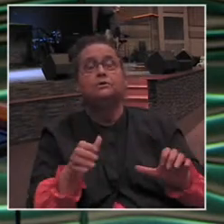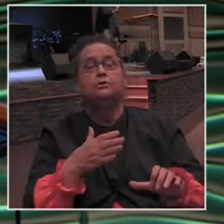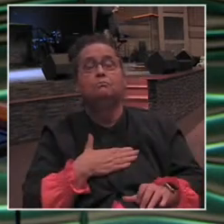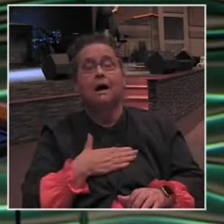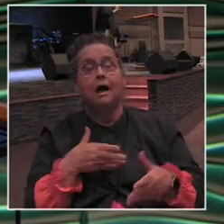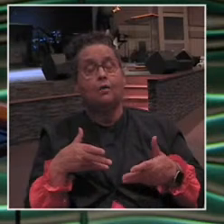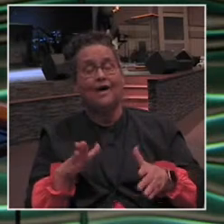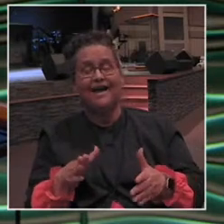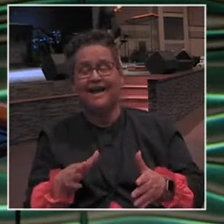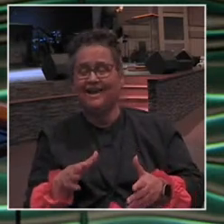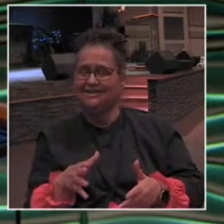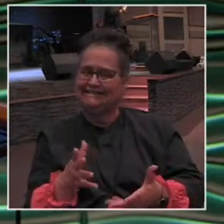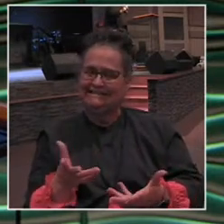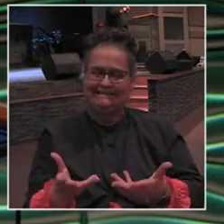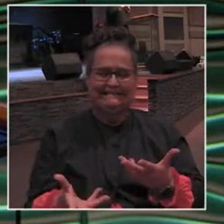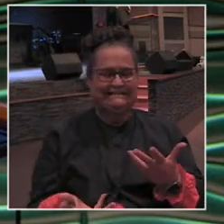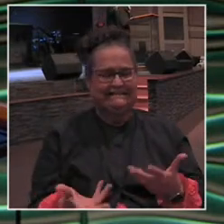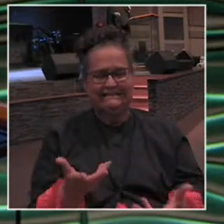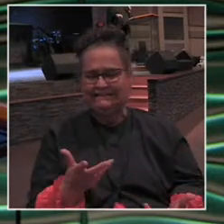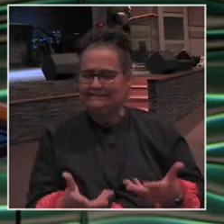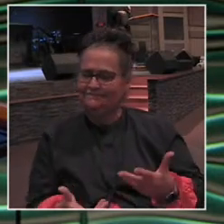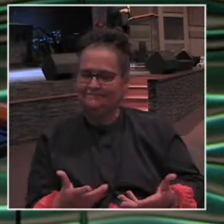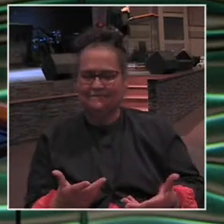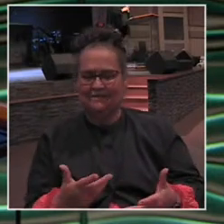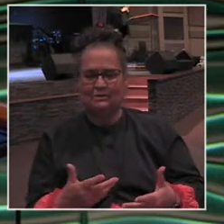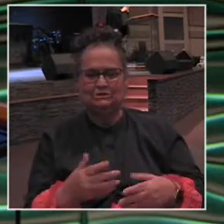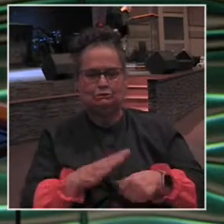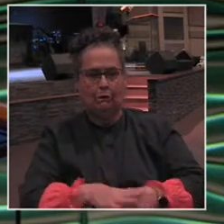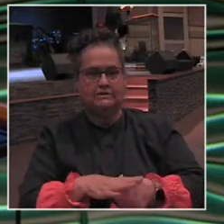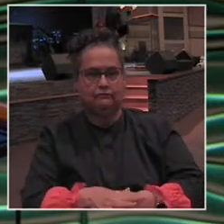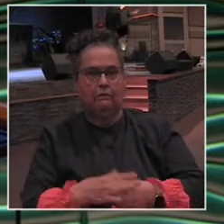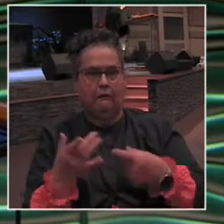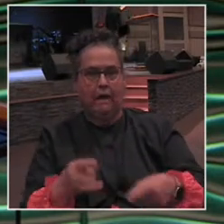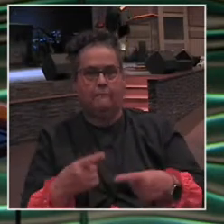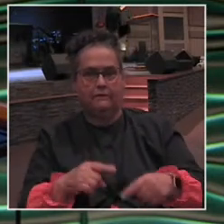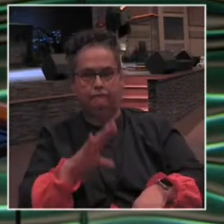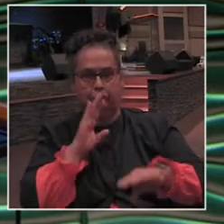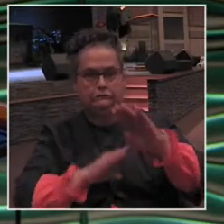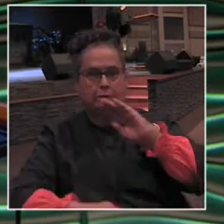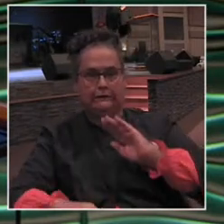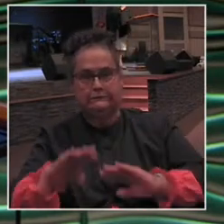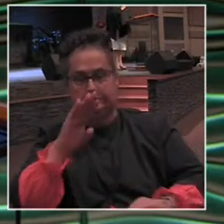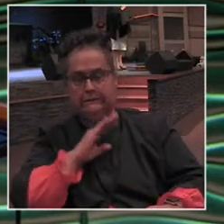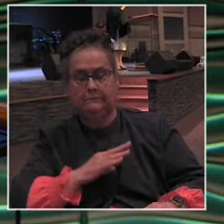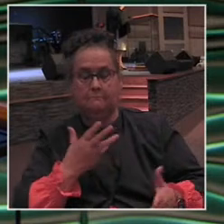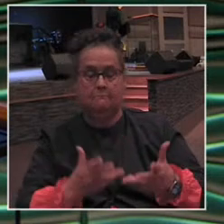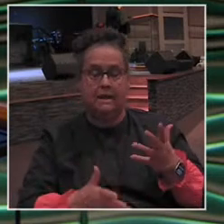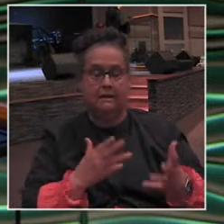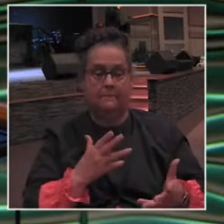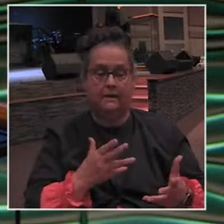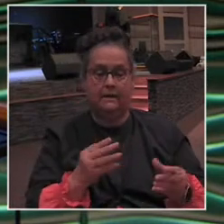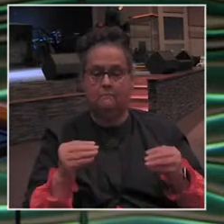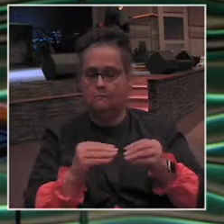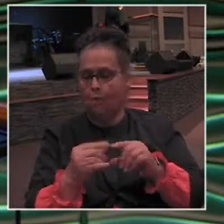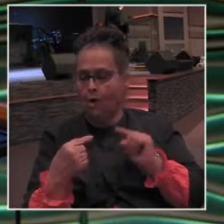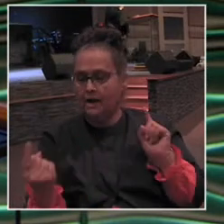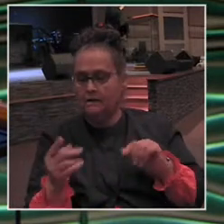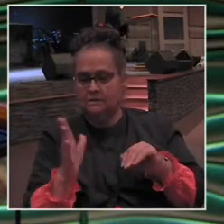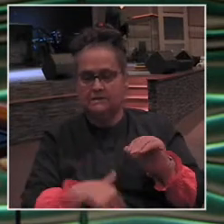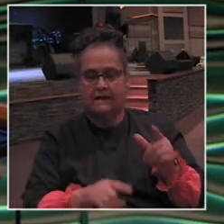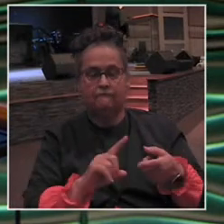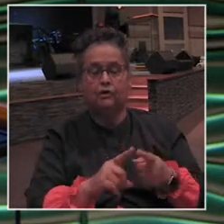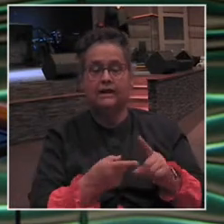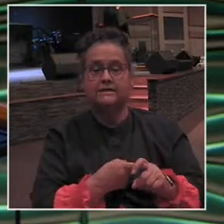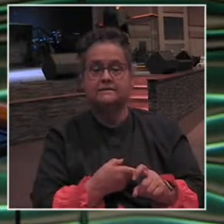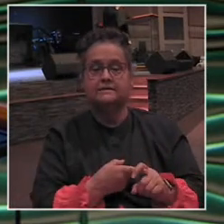my way, and it never really worked out. It always ends in stressful situations, frustrations, probably making more enemies than friends,